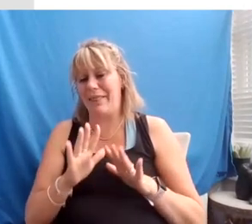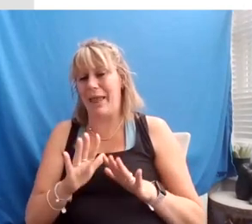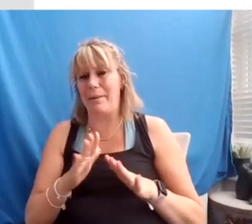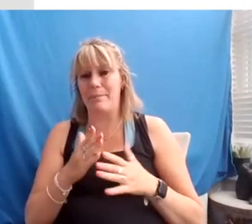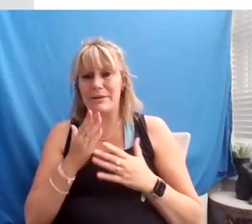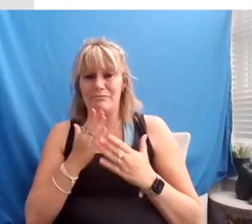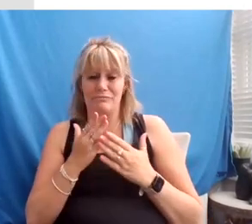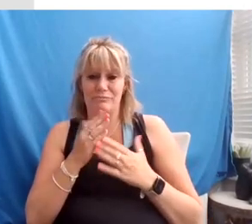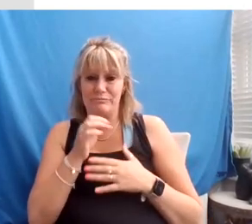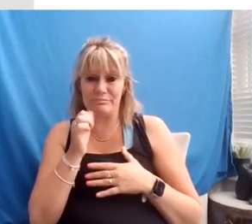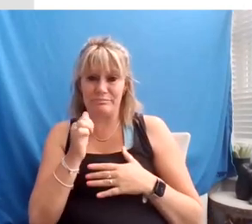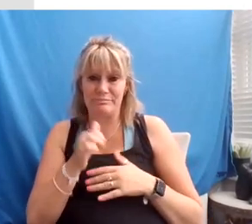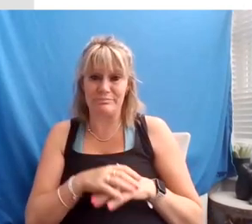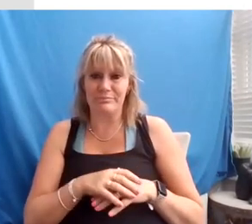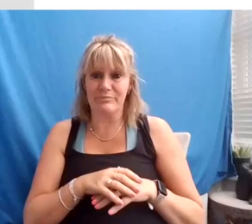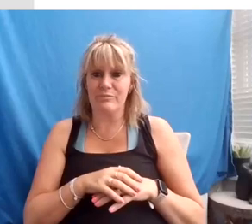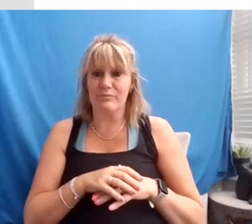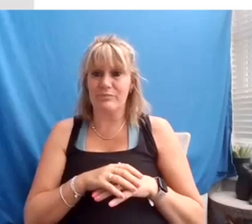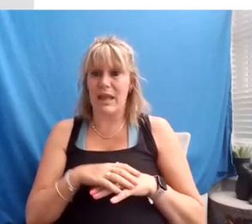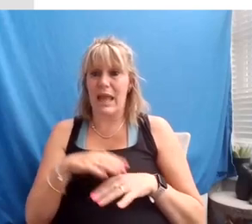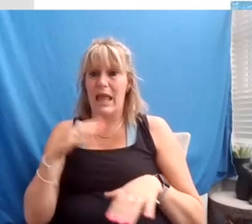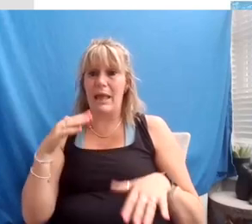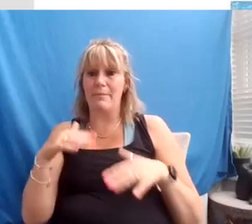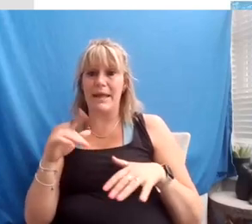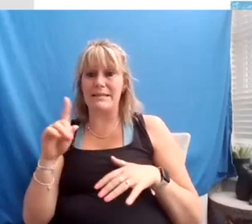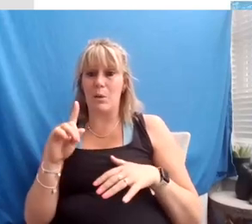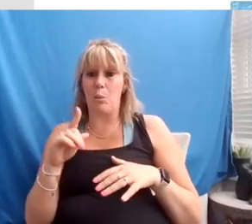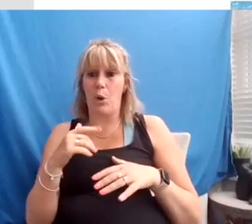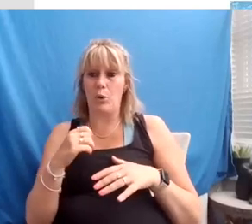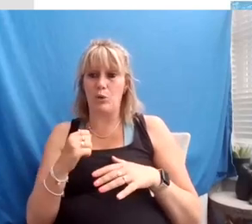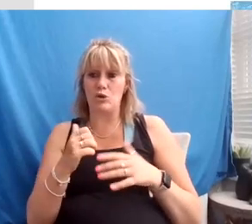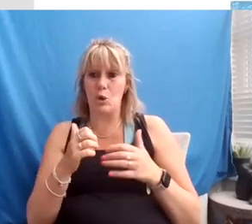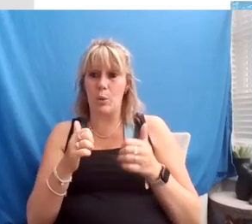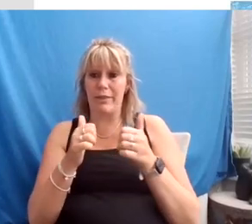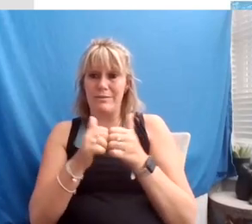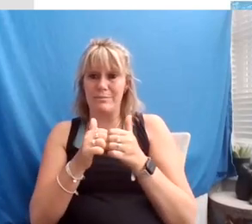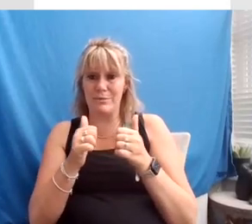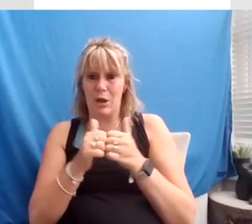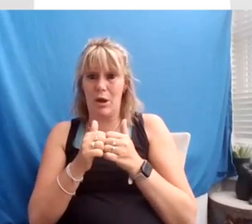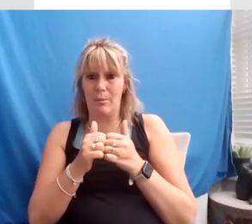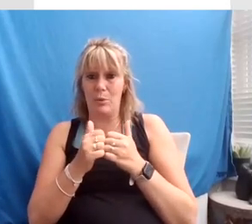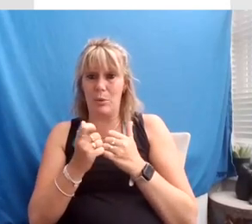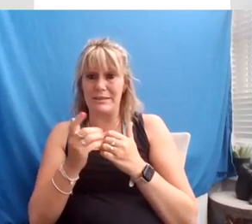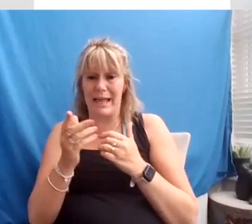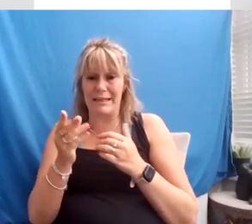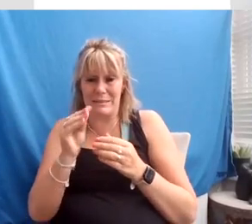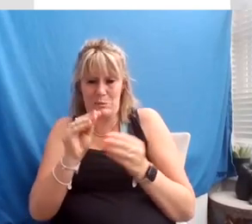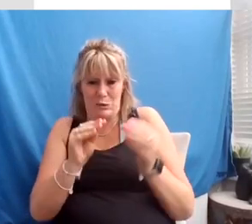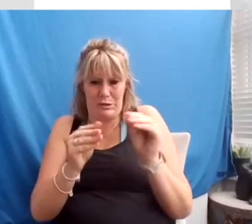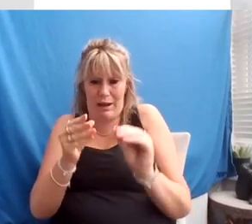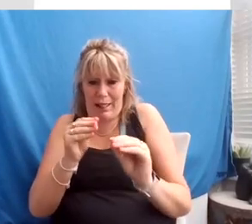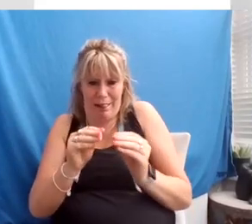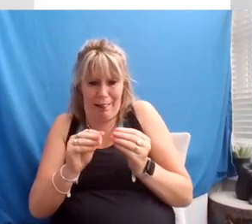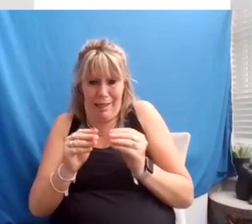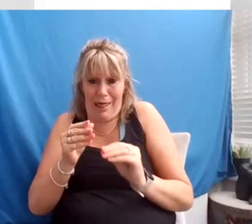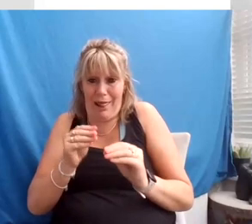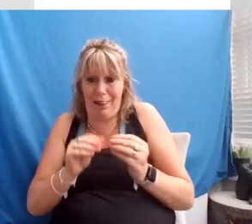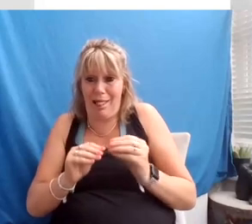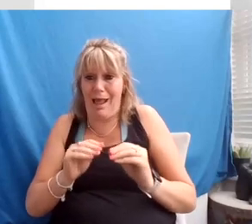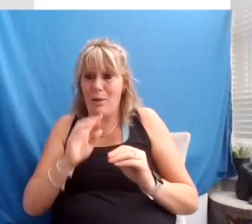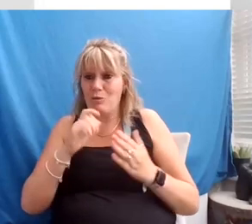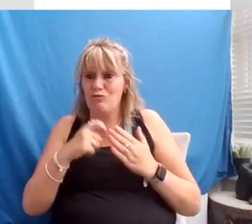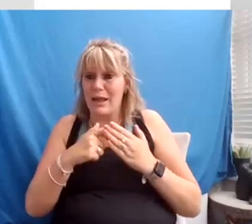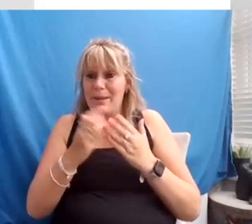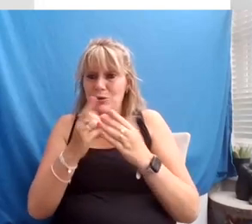really nice. Amazing what you can do with a bit of cardboard and some scraps, and I would recommend that to anybody.